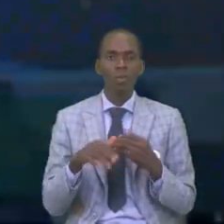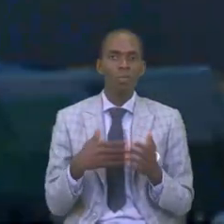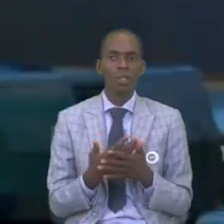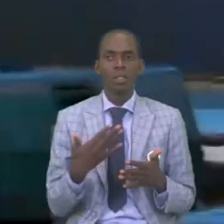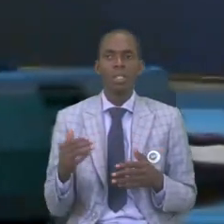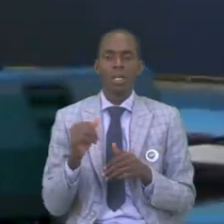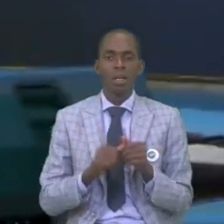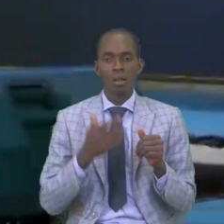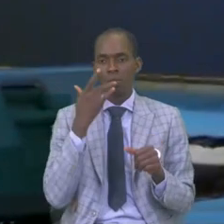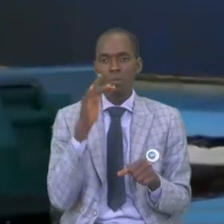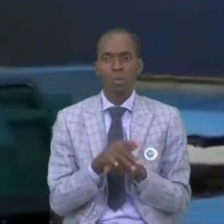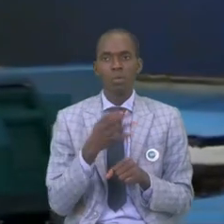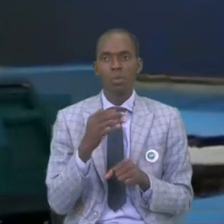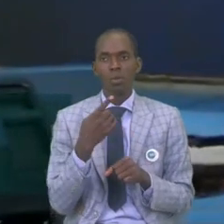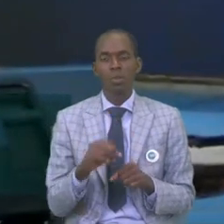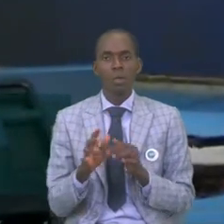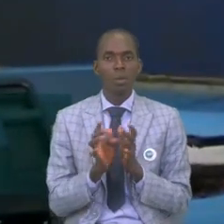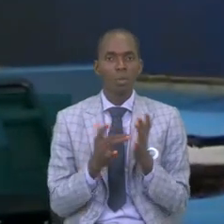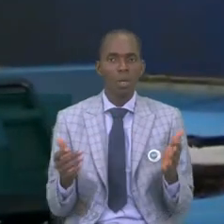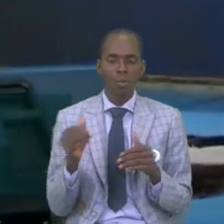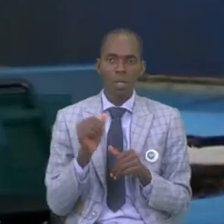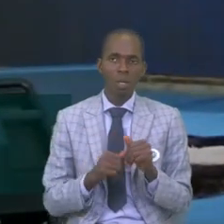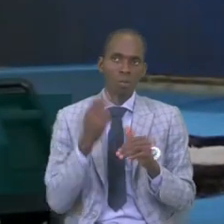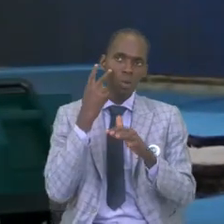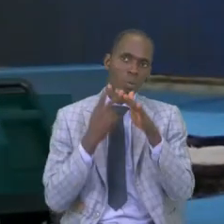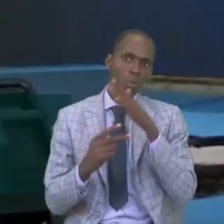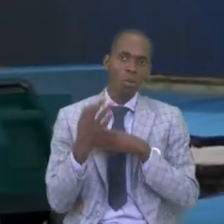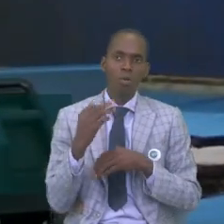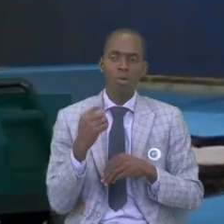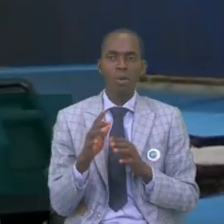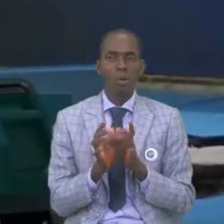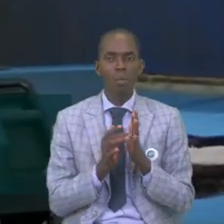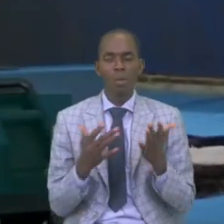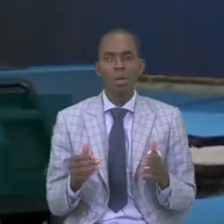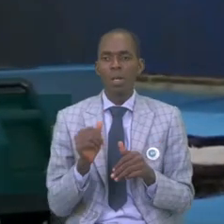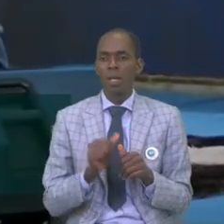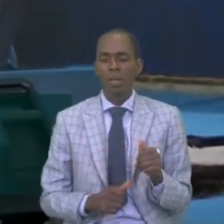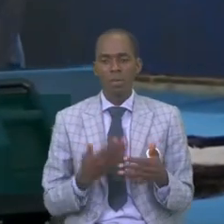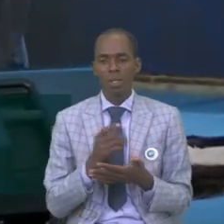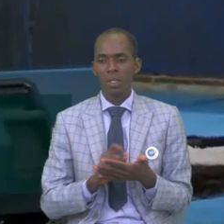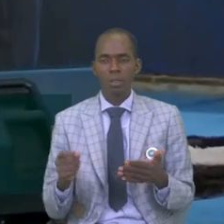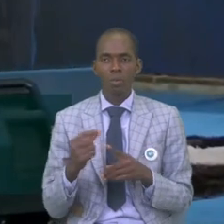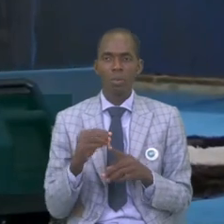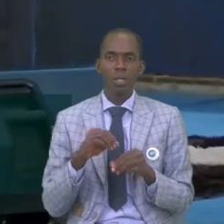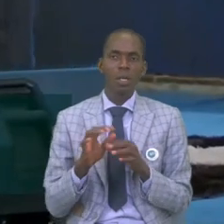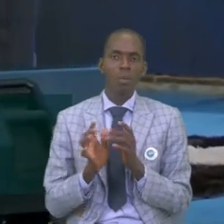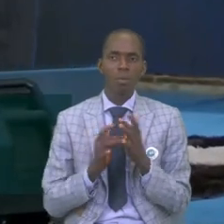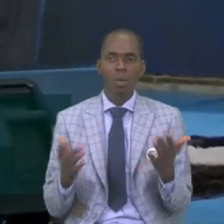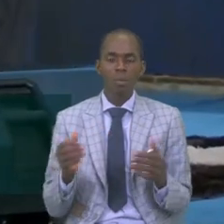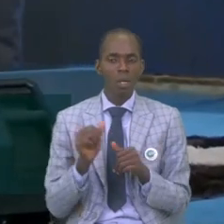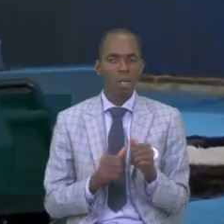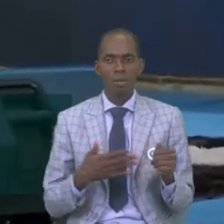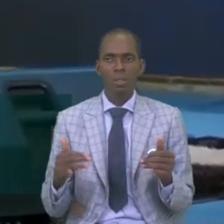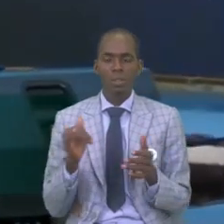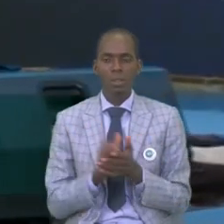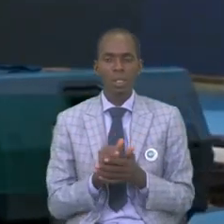promise of the Bible, every prophecy of the Bible, every petition in the Bible, everything the body of Christ is asking